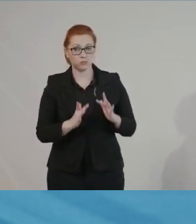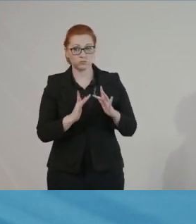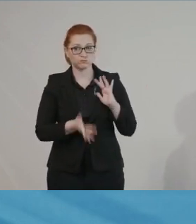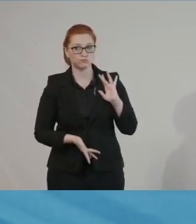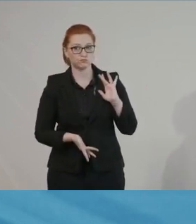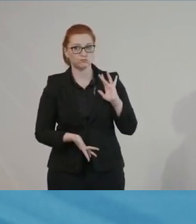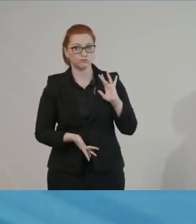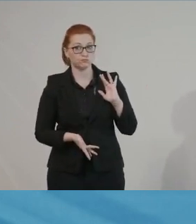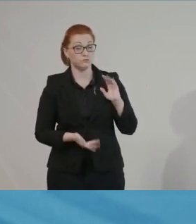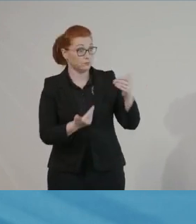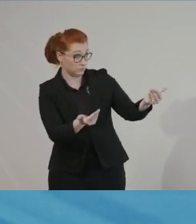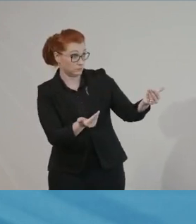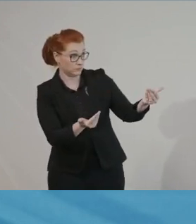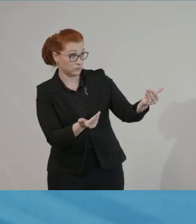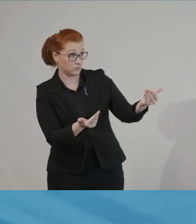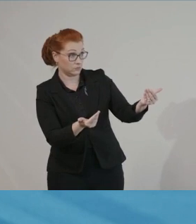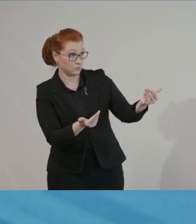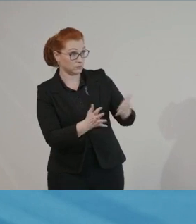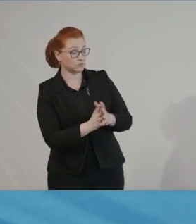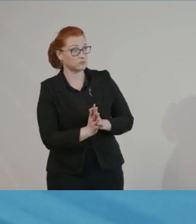Go ahead, Brian.